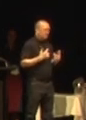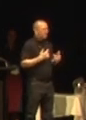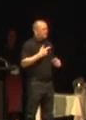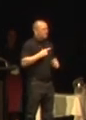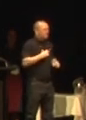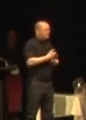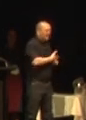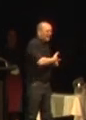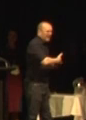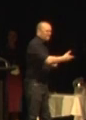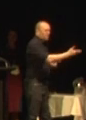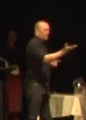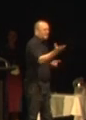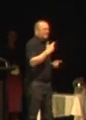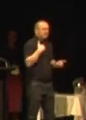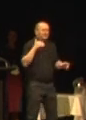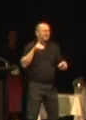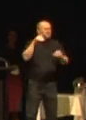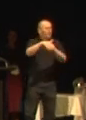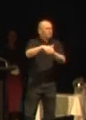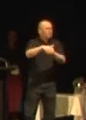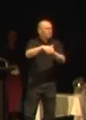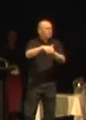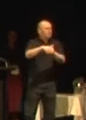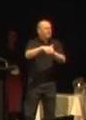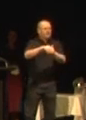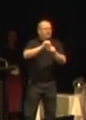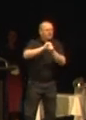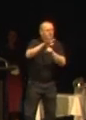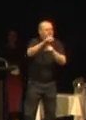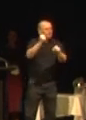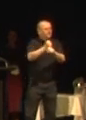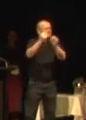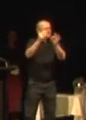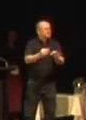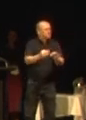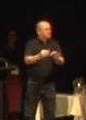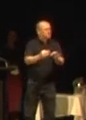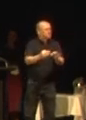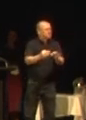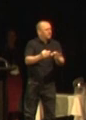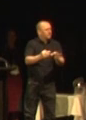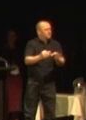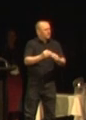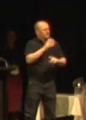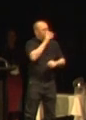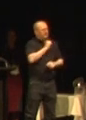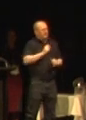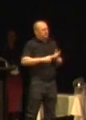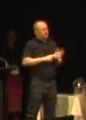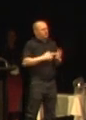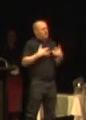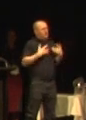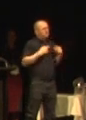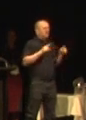the table where decisions are being made. So there's a belief that this is a hack in the best sense. And